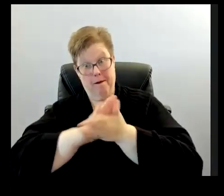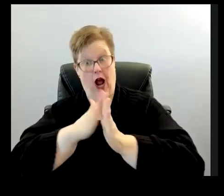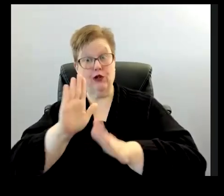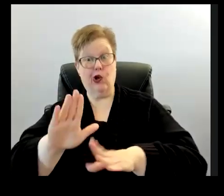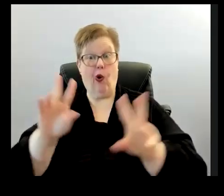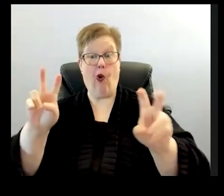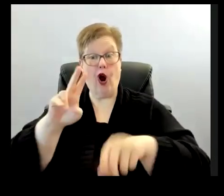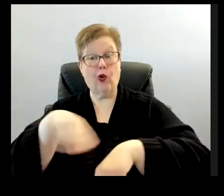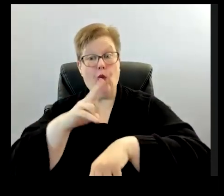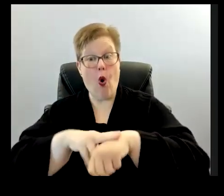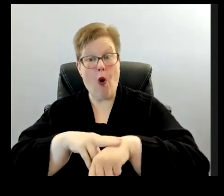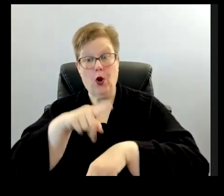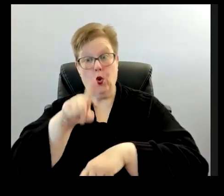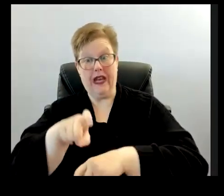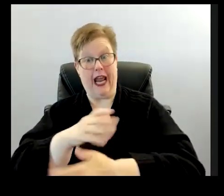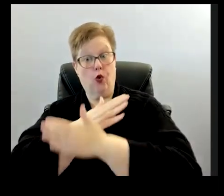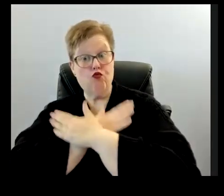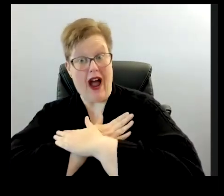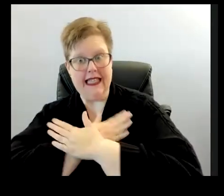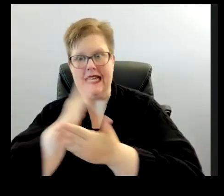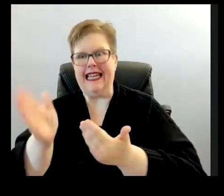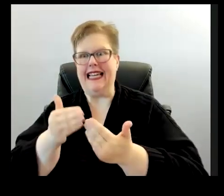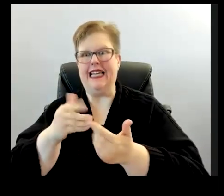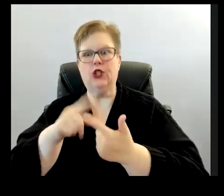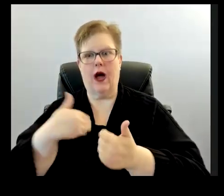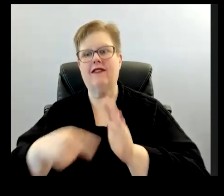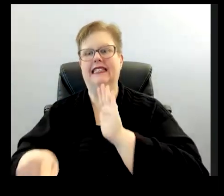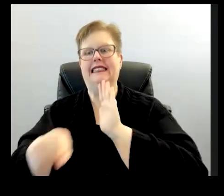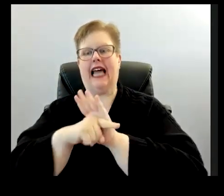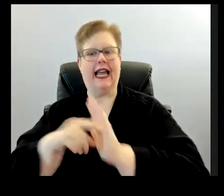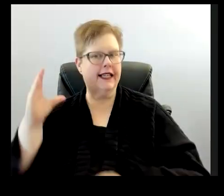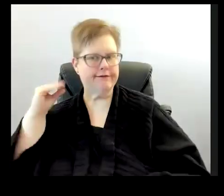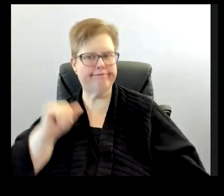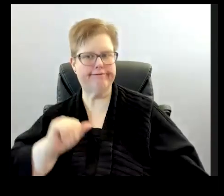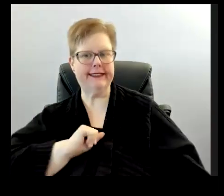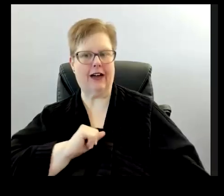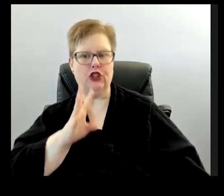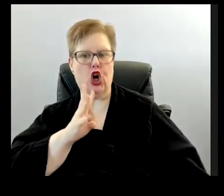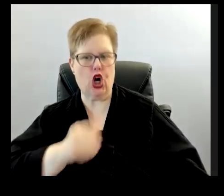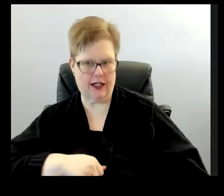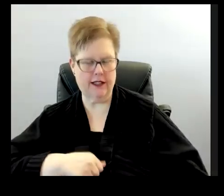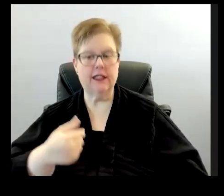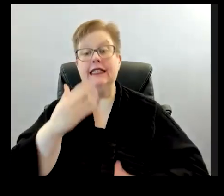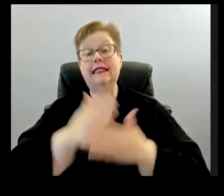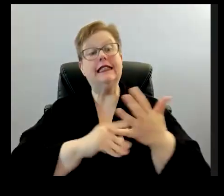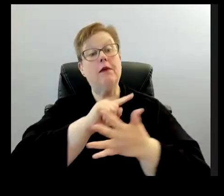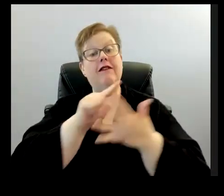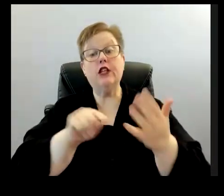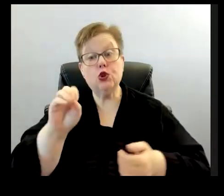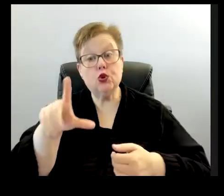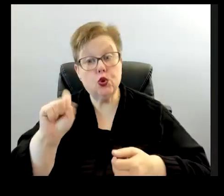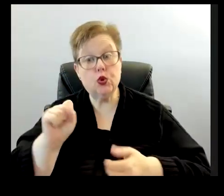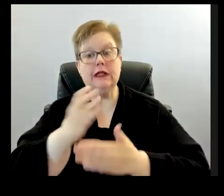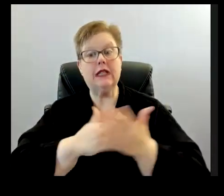normal and you need a rest, it's very easy to have negative self-talk. And I'm hoping that some of these tools, some of